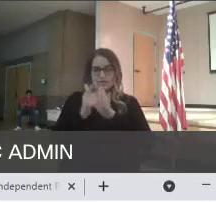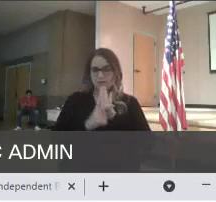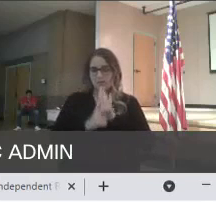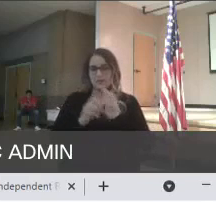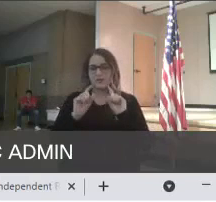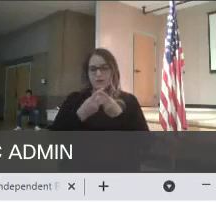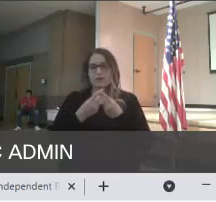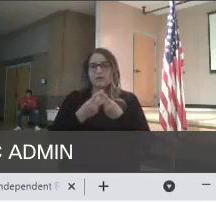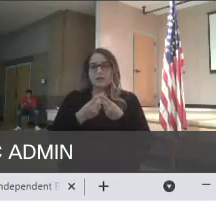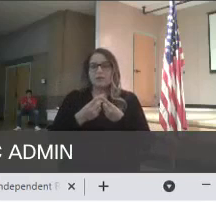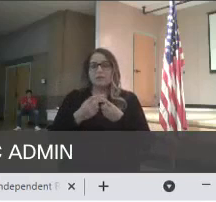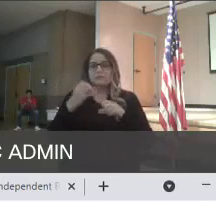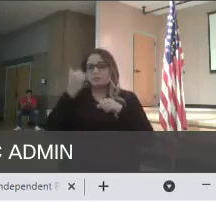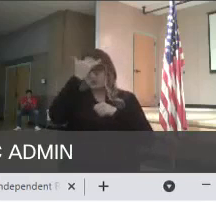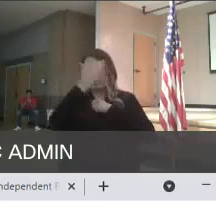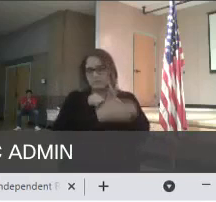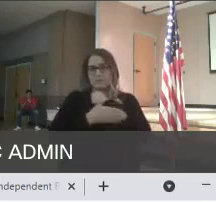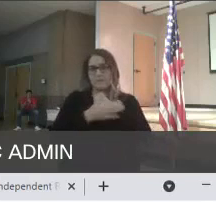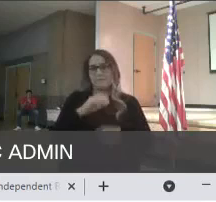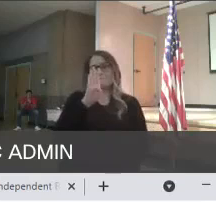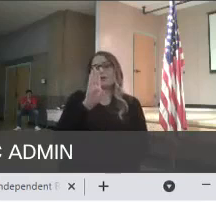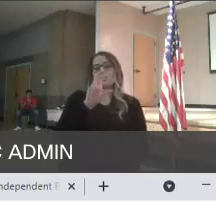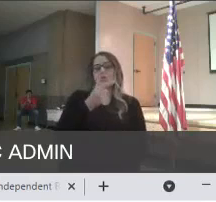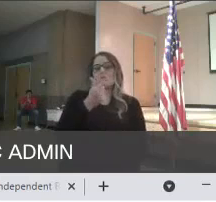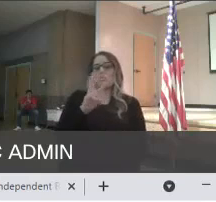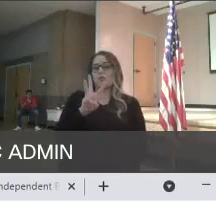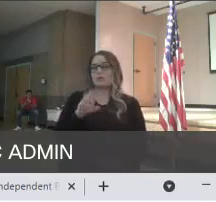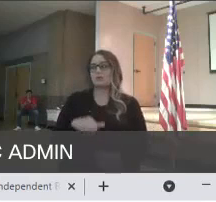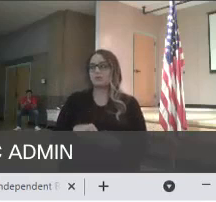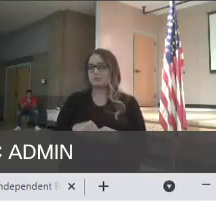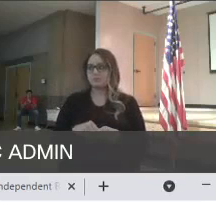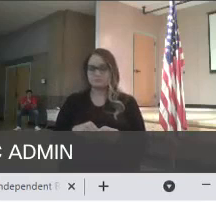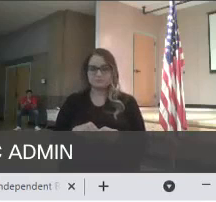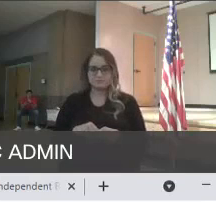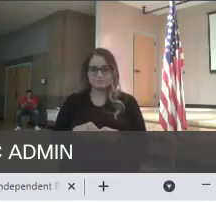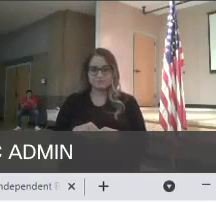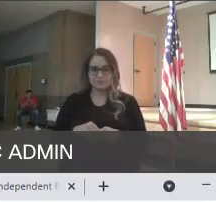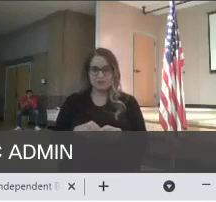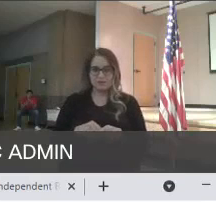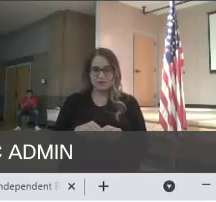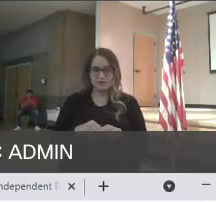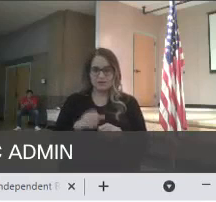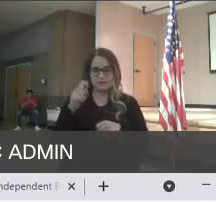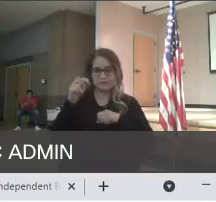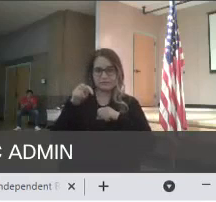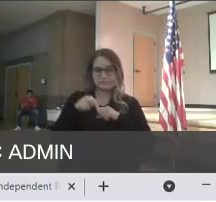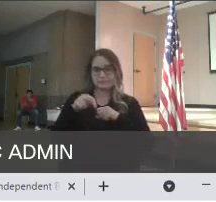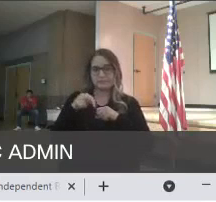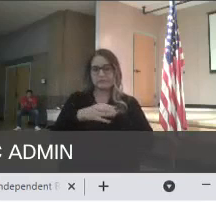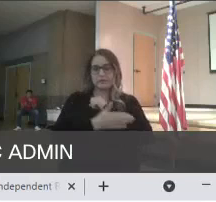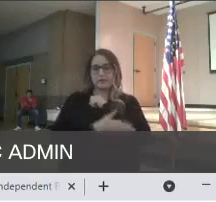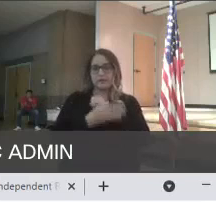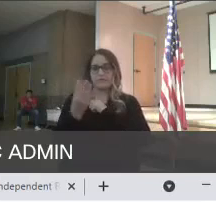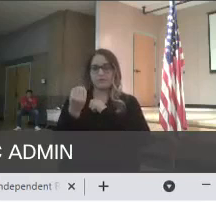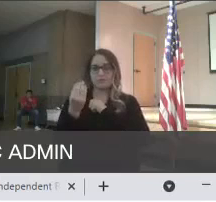district does come into Yuma County along the Barry Goldwater Range line, then down County